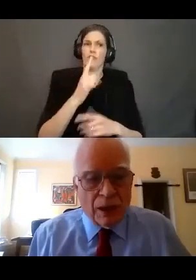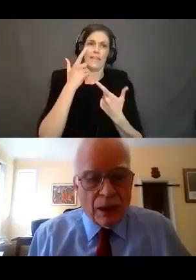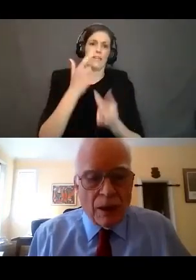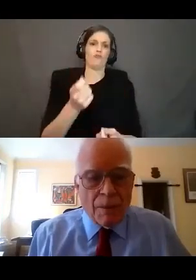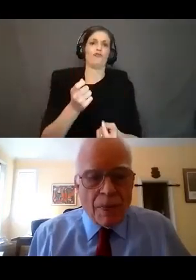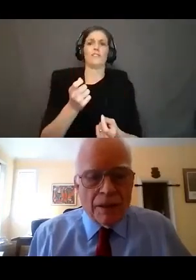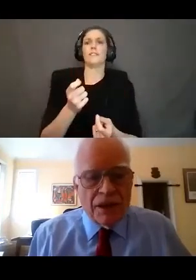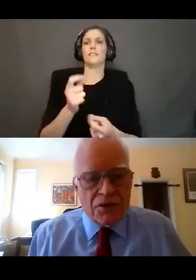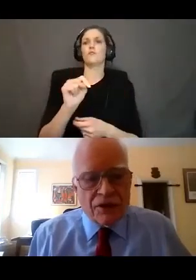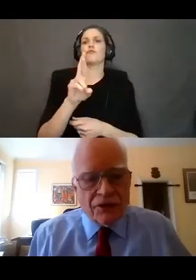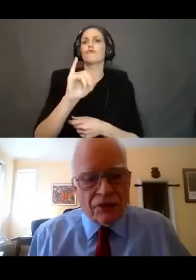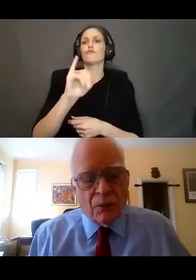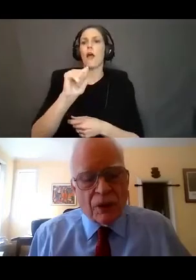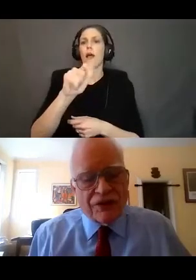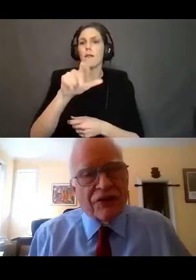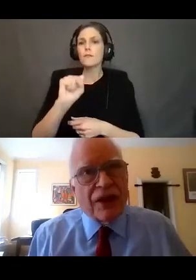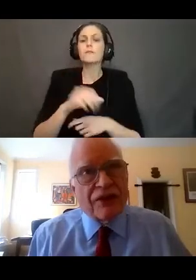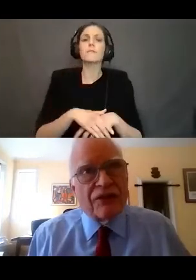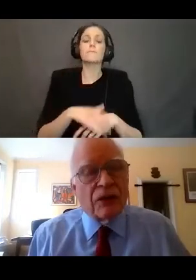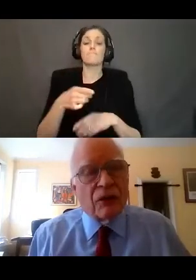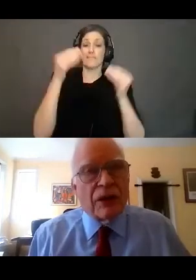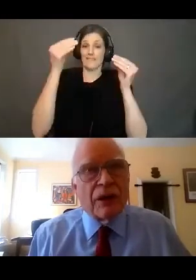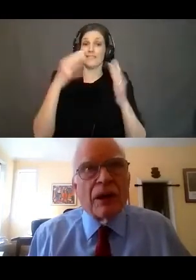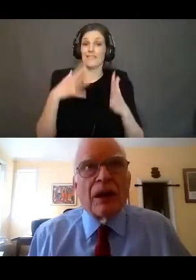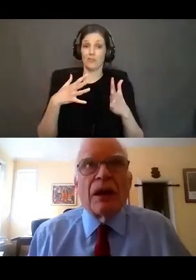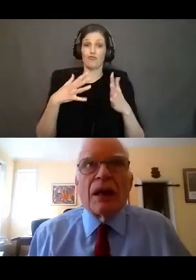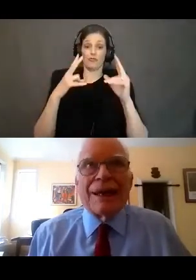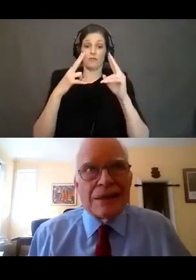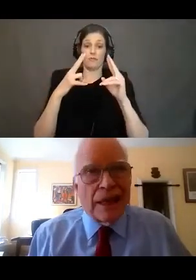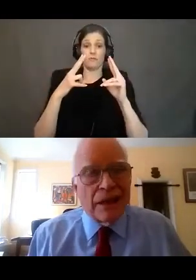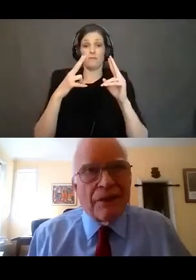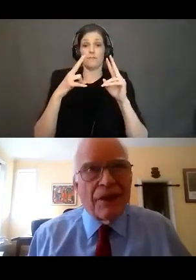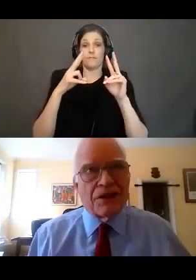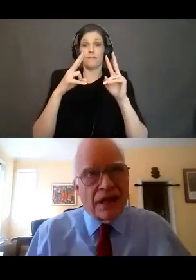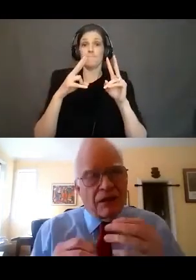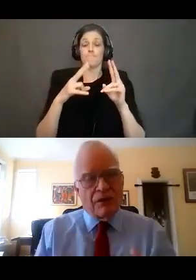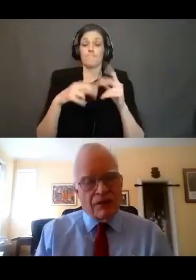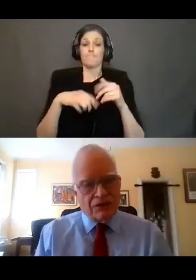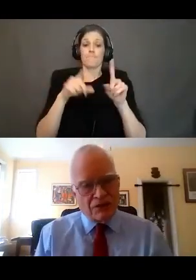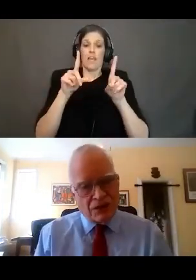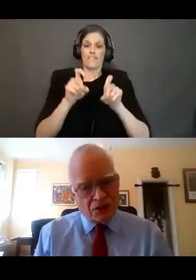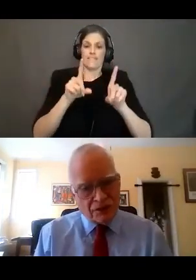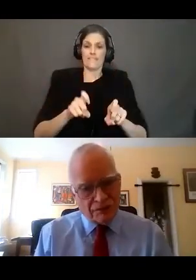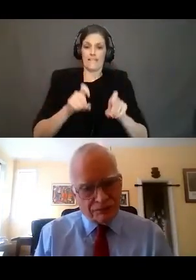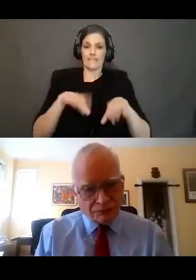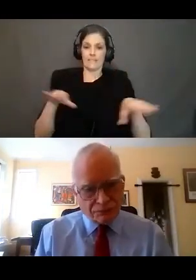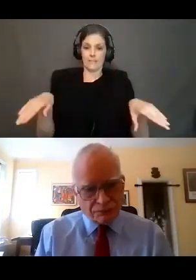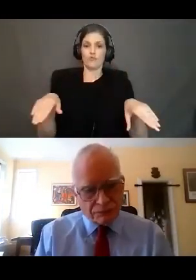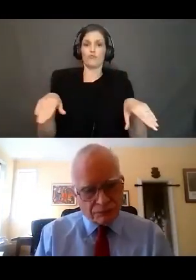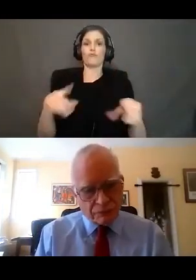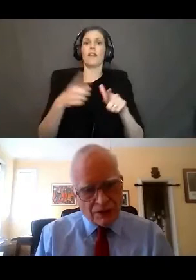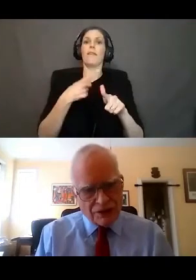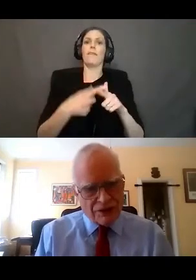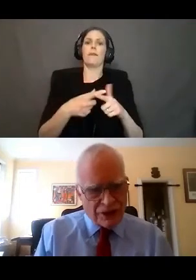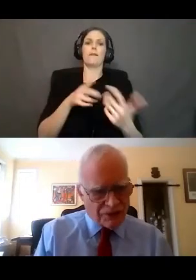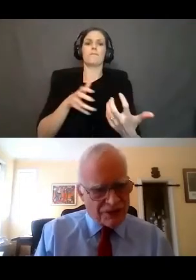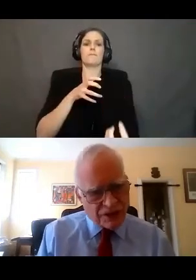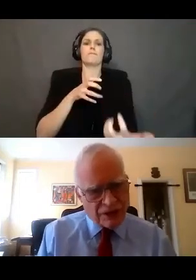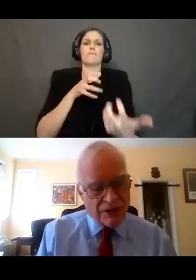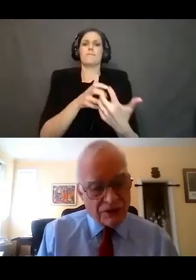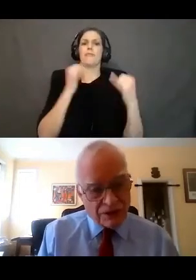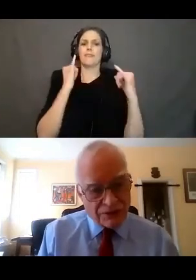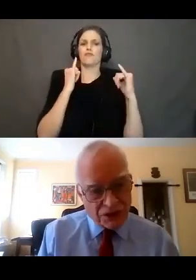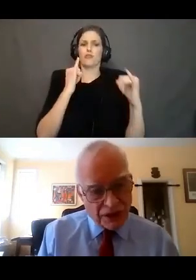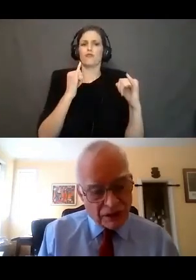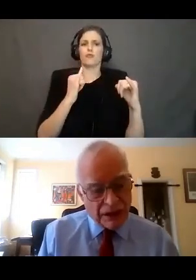trials where teachers would assess children and then tailor the instruction to the different